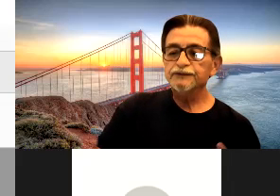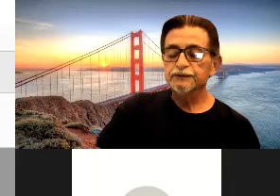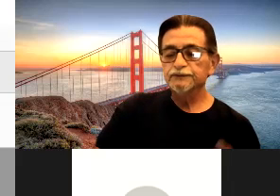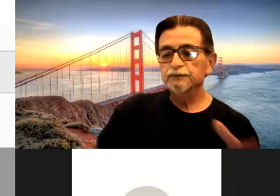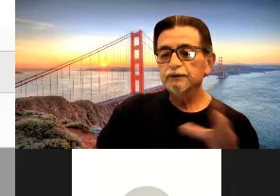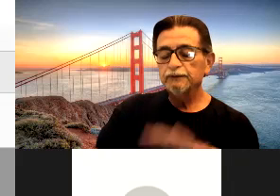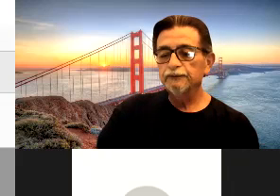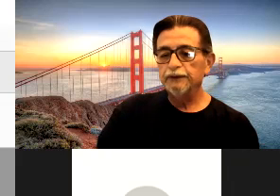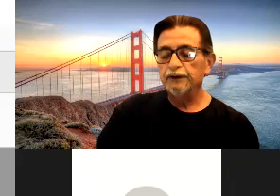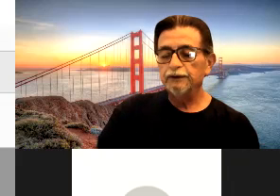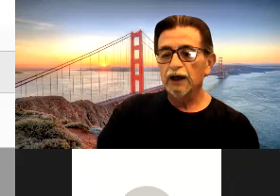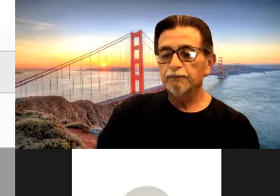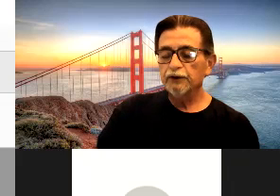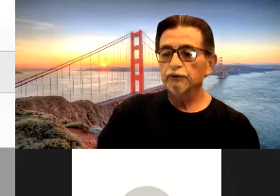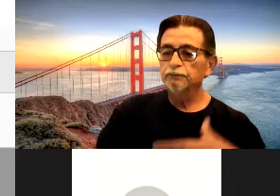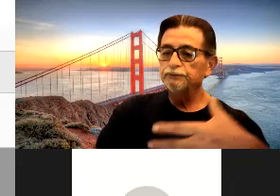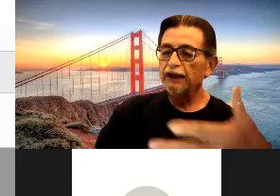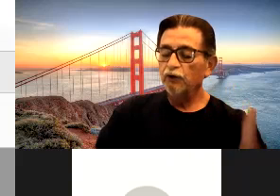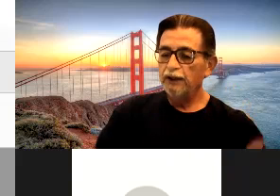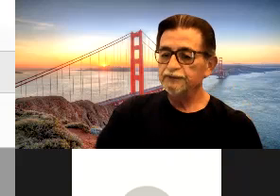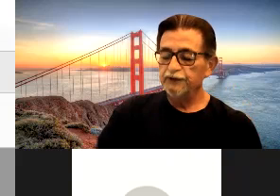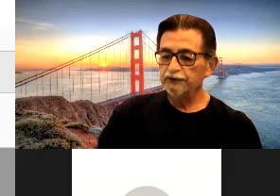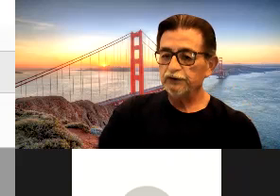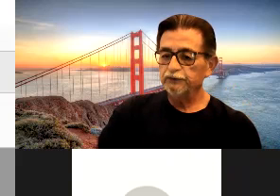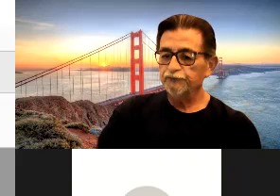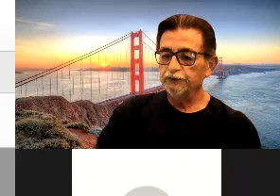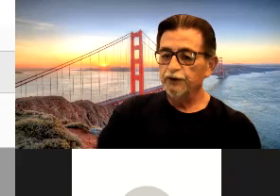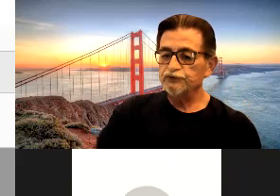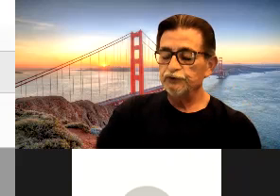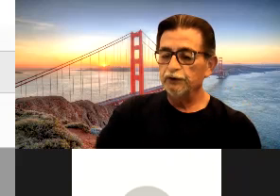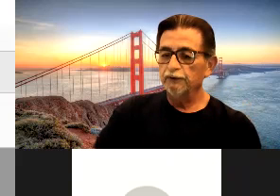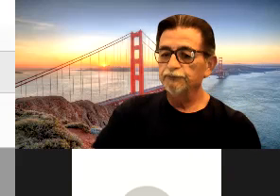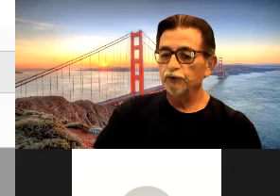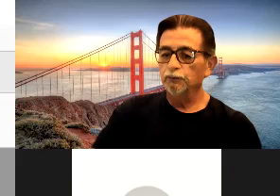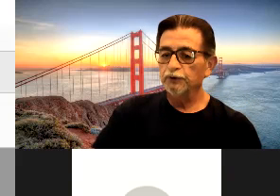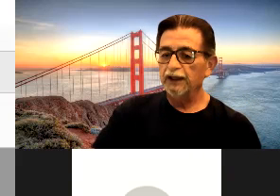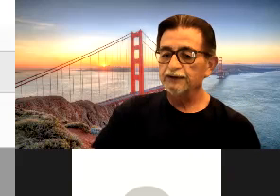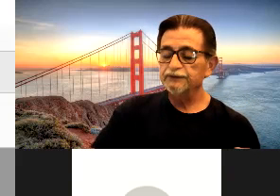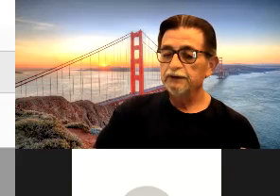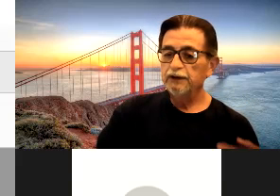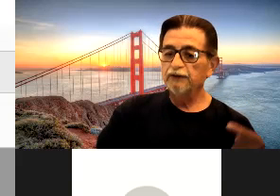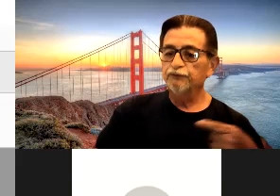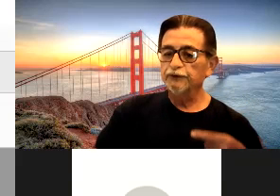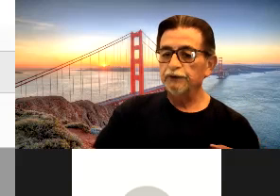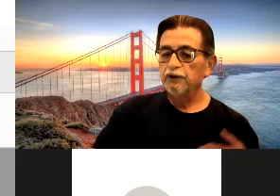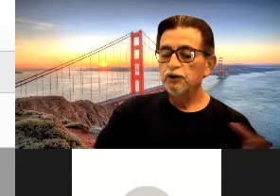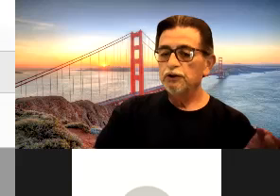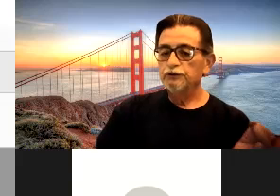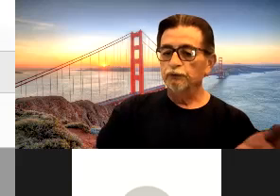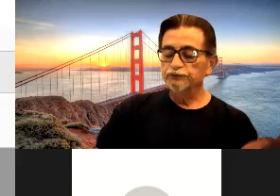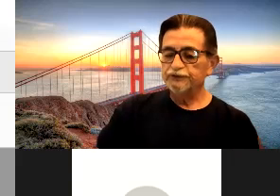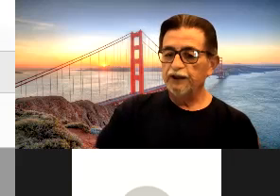both cases, the nonmetal now has the electron configuration of the noble gas in front of